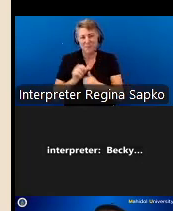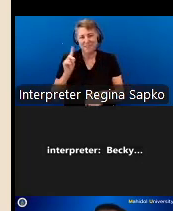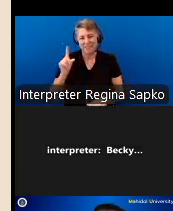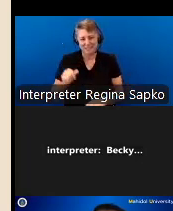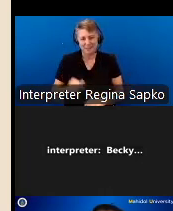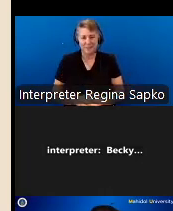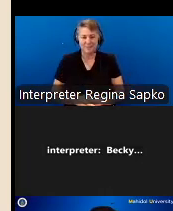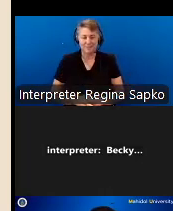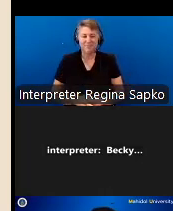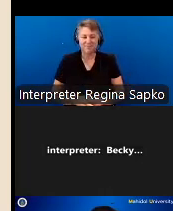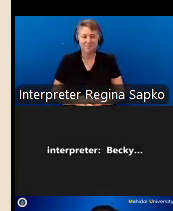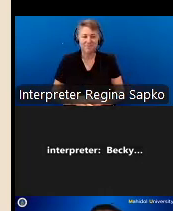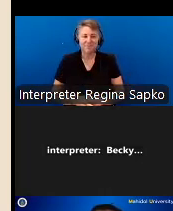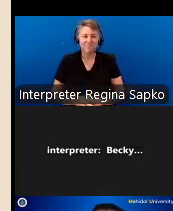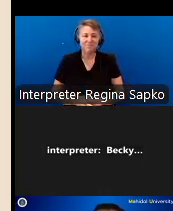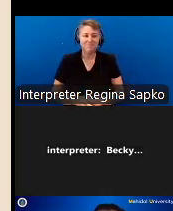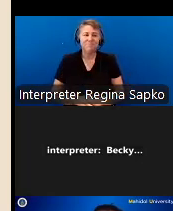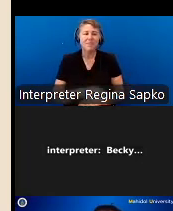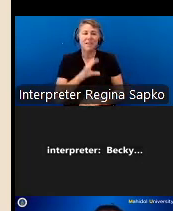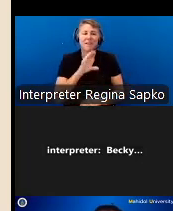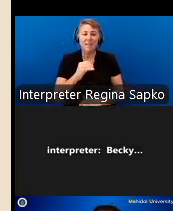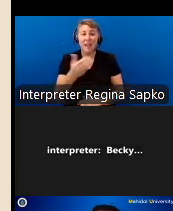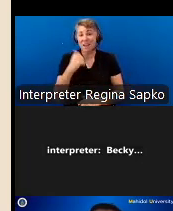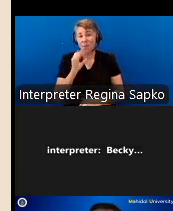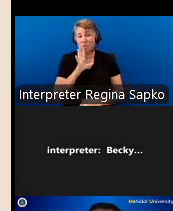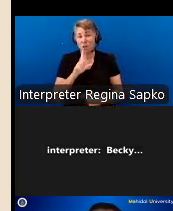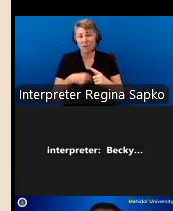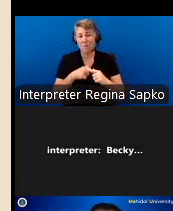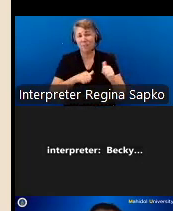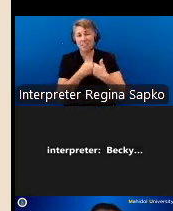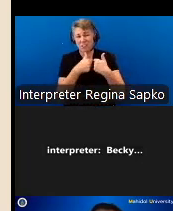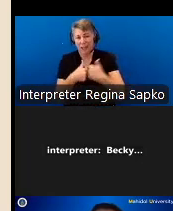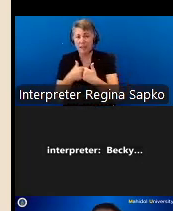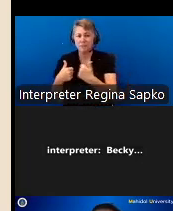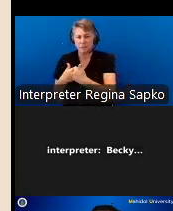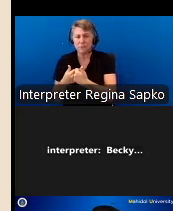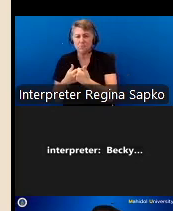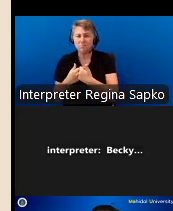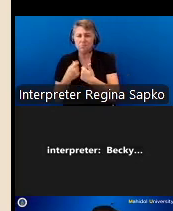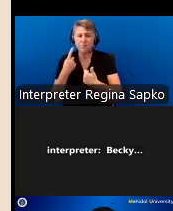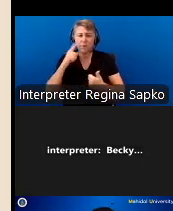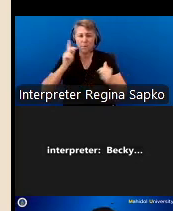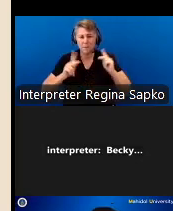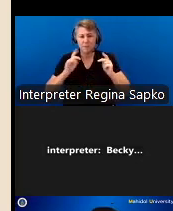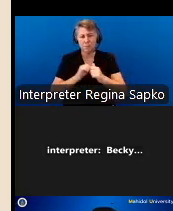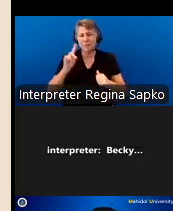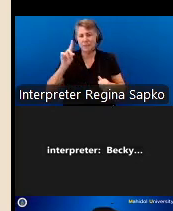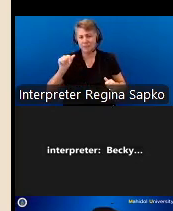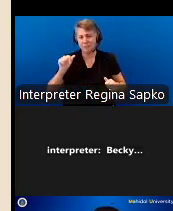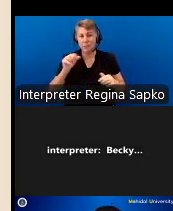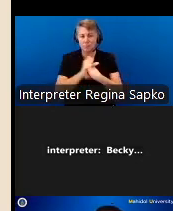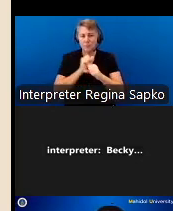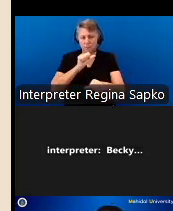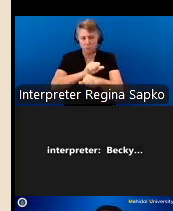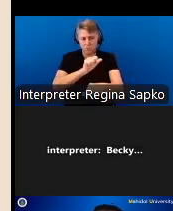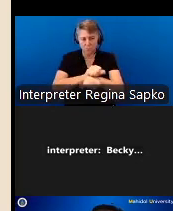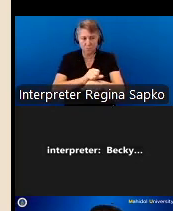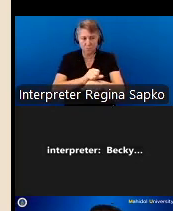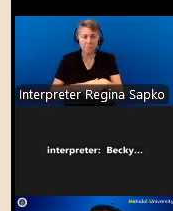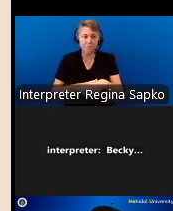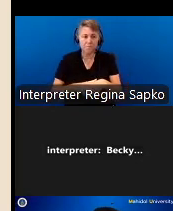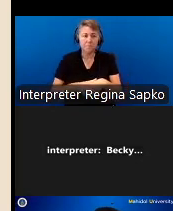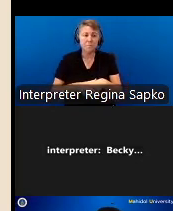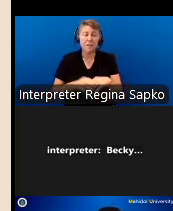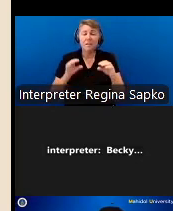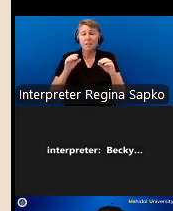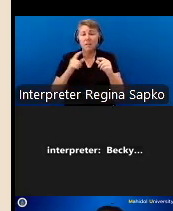challenge occurring among the workforce for person with disability and the current and proposed